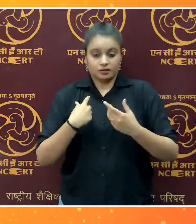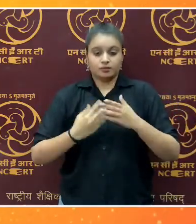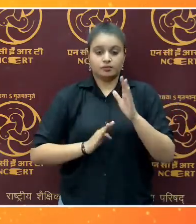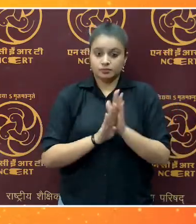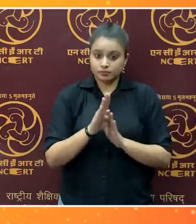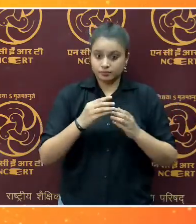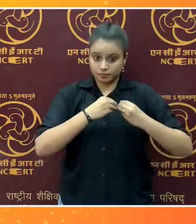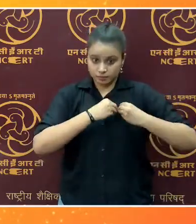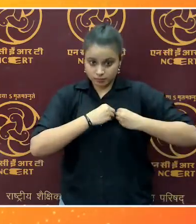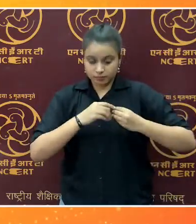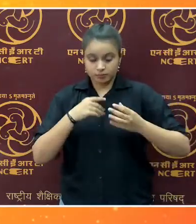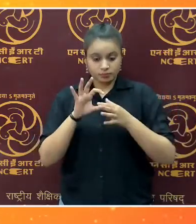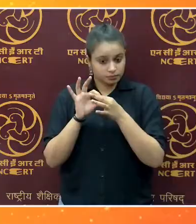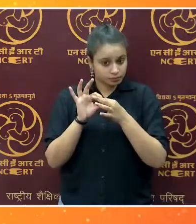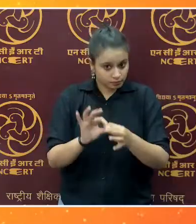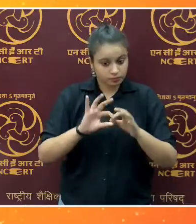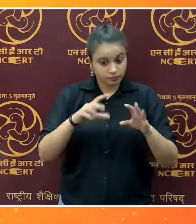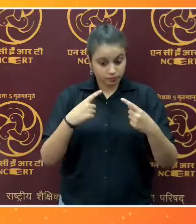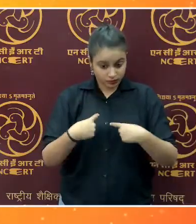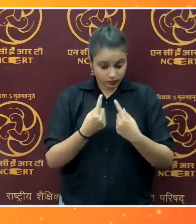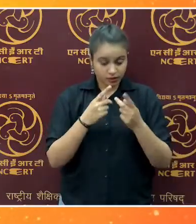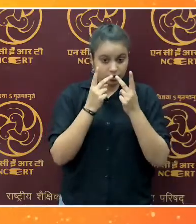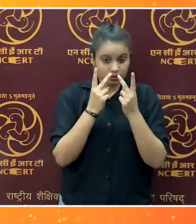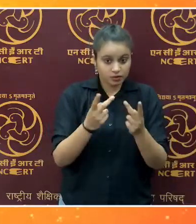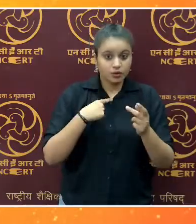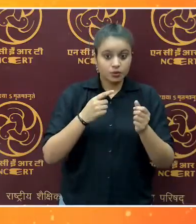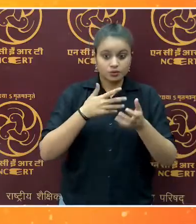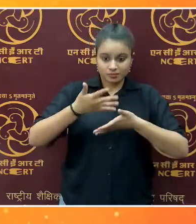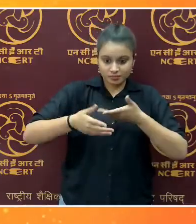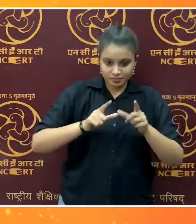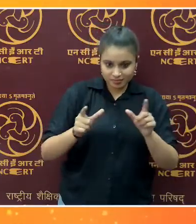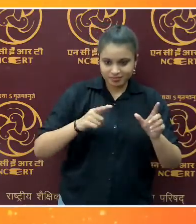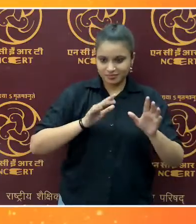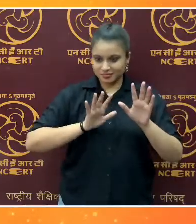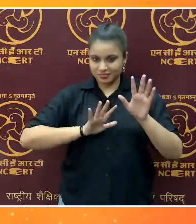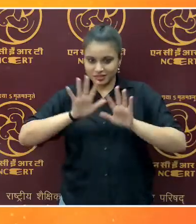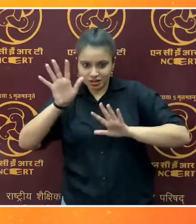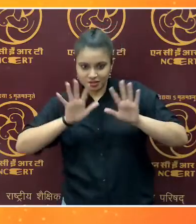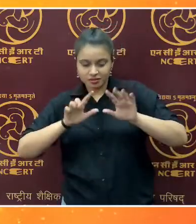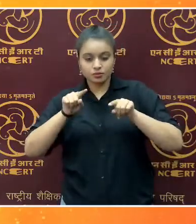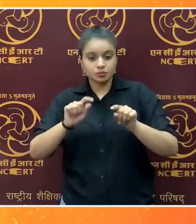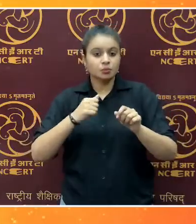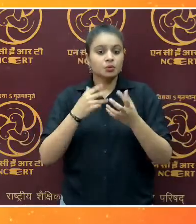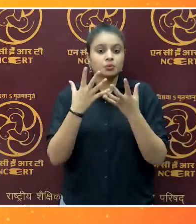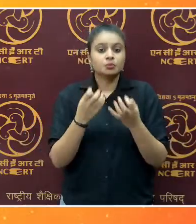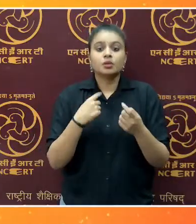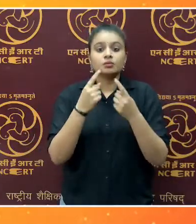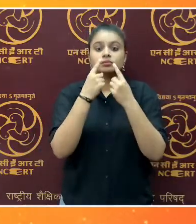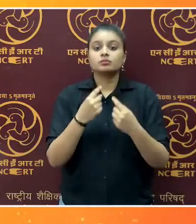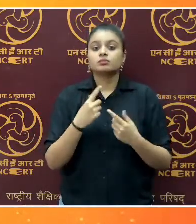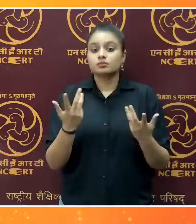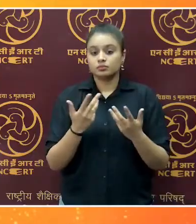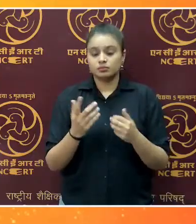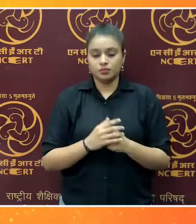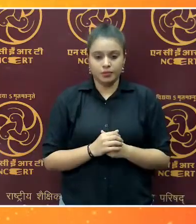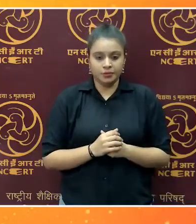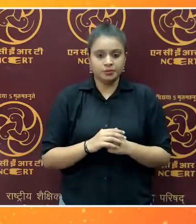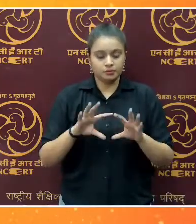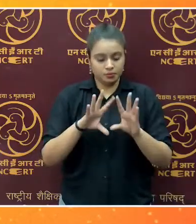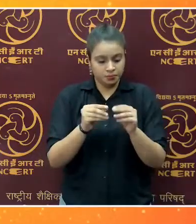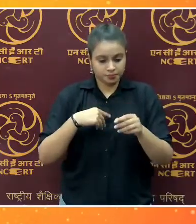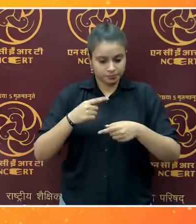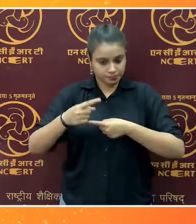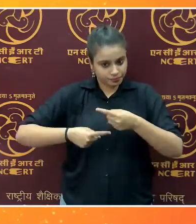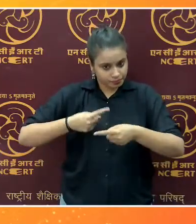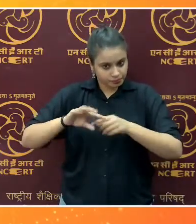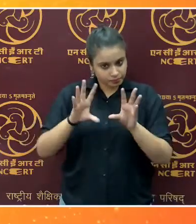them, we will be able to figure out their sign language, their gestures, True. what they want to say. Yeah. So it's always about